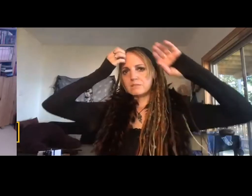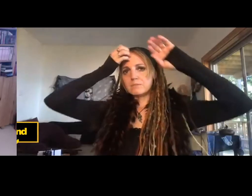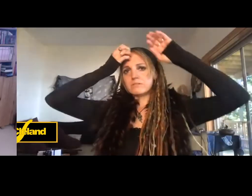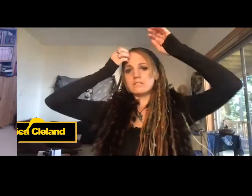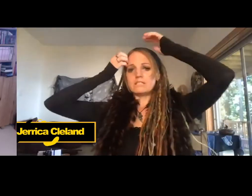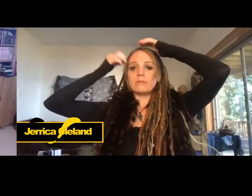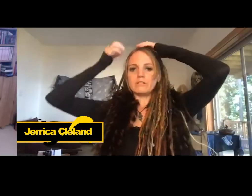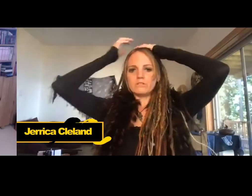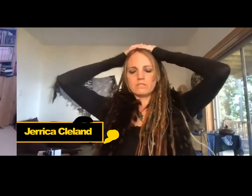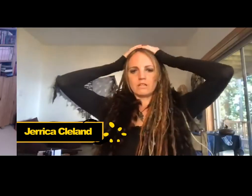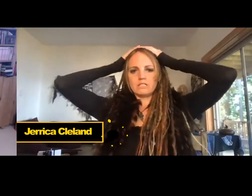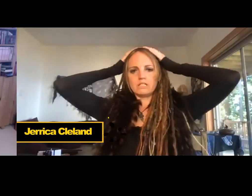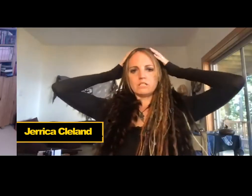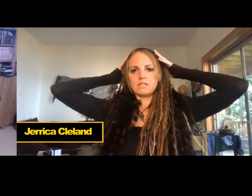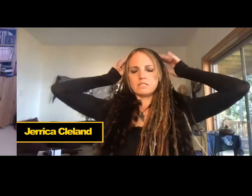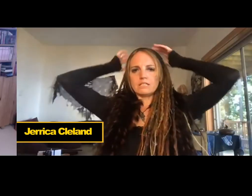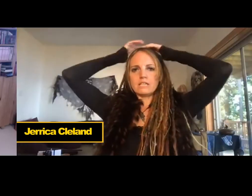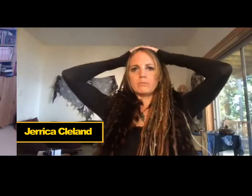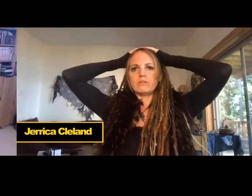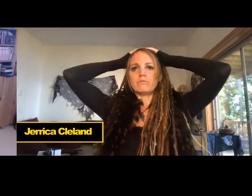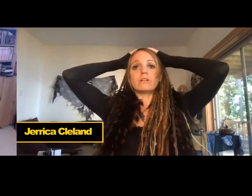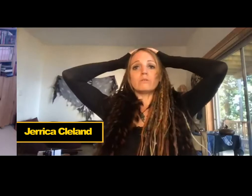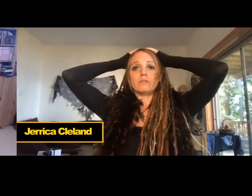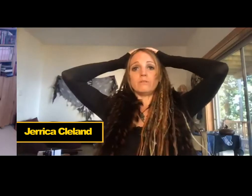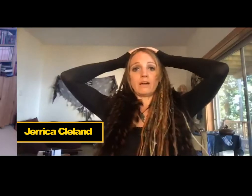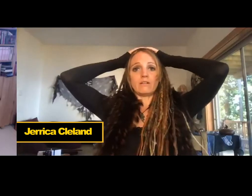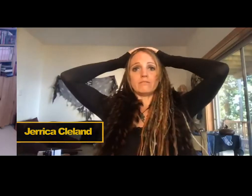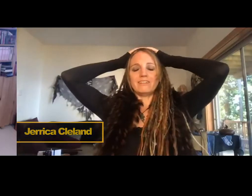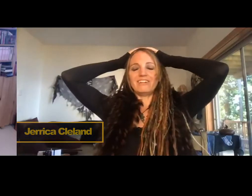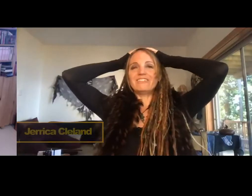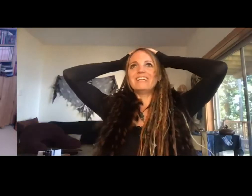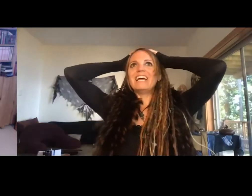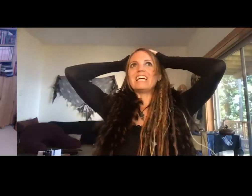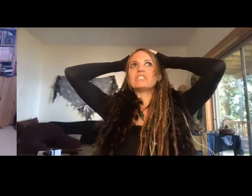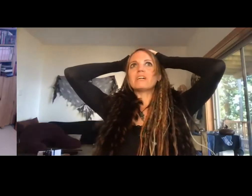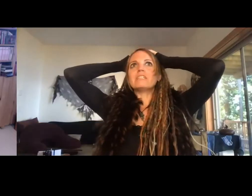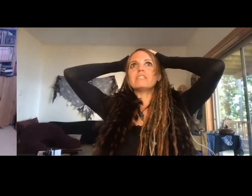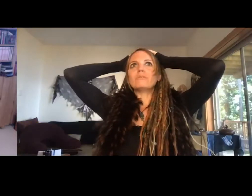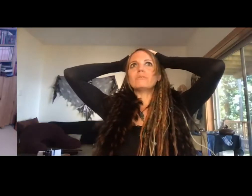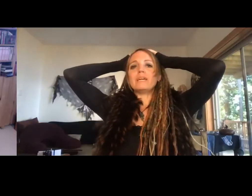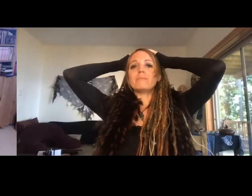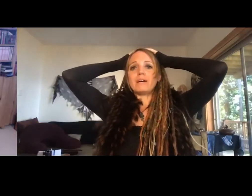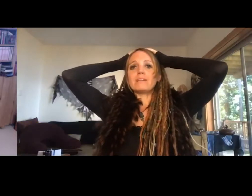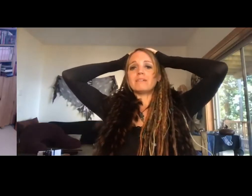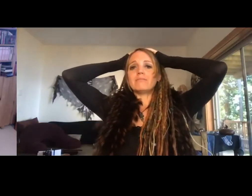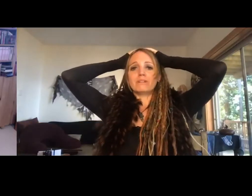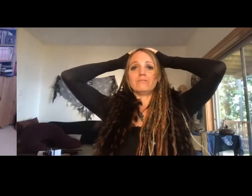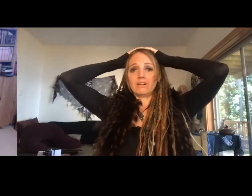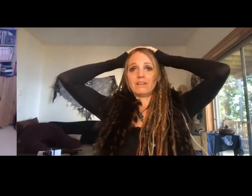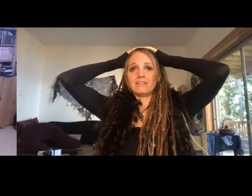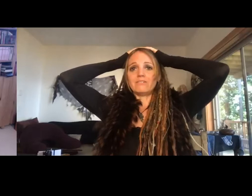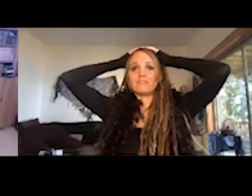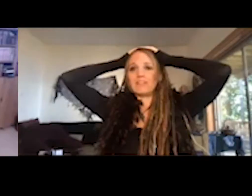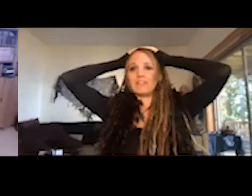it's a perfect example. I use this a lot in teaching. It's an example of working with what you have, and trying to make the best of what you've